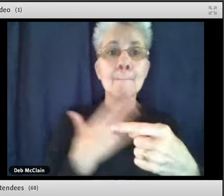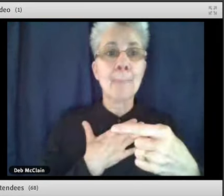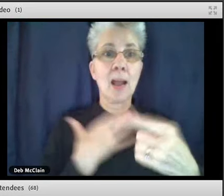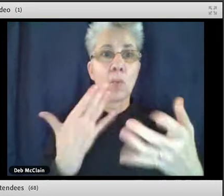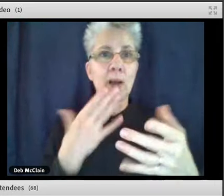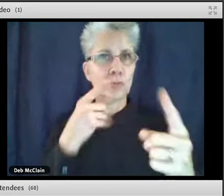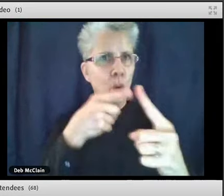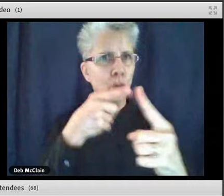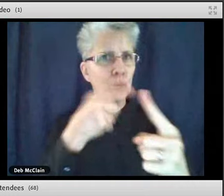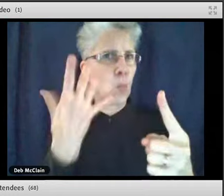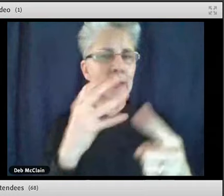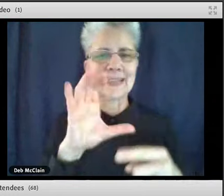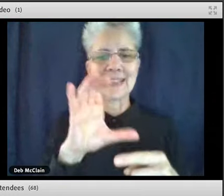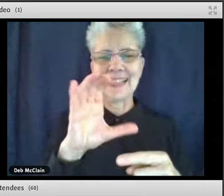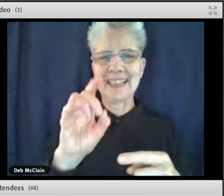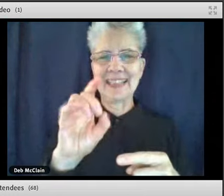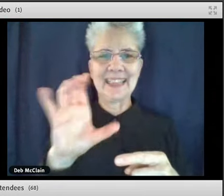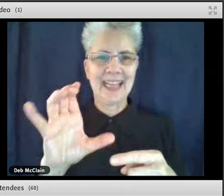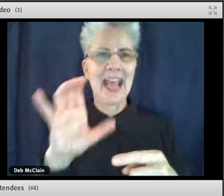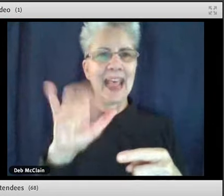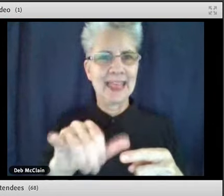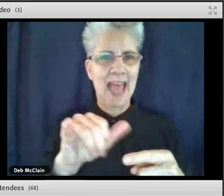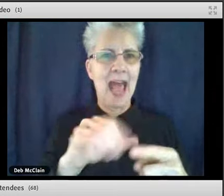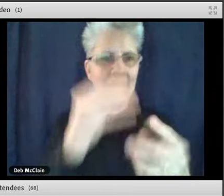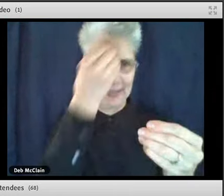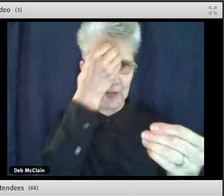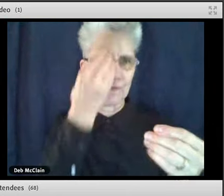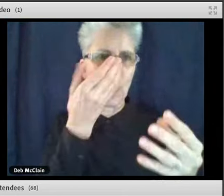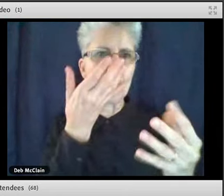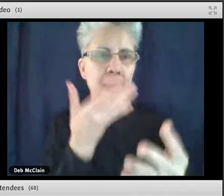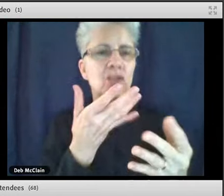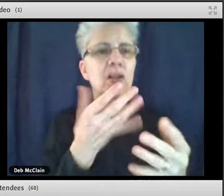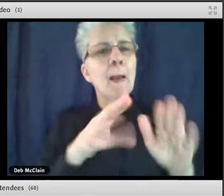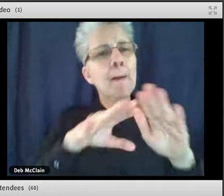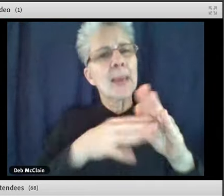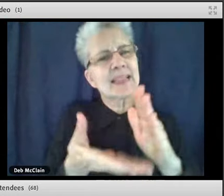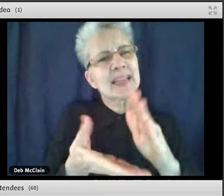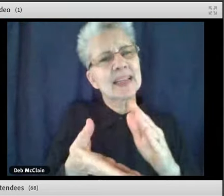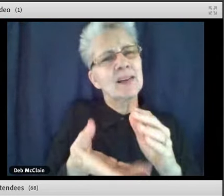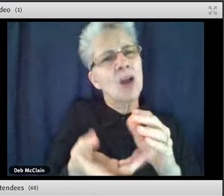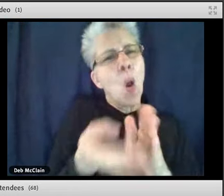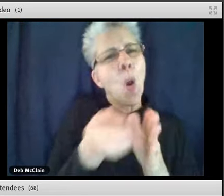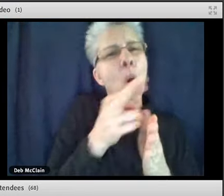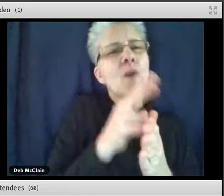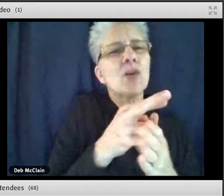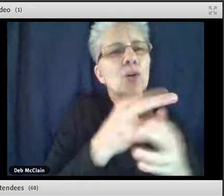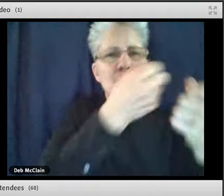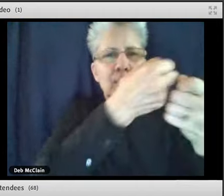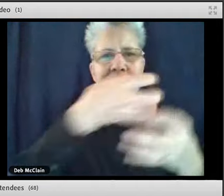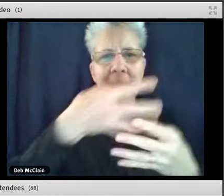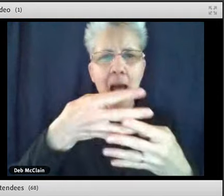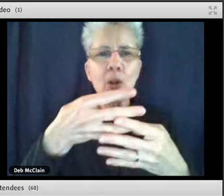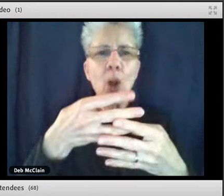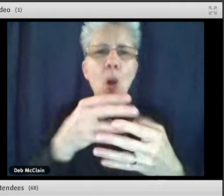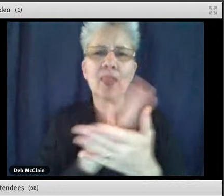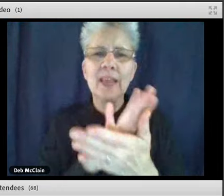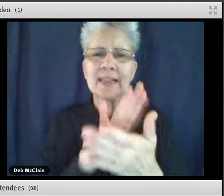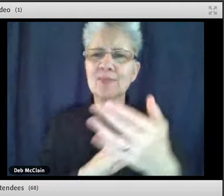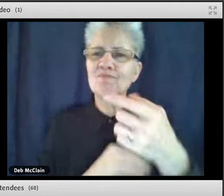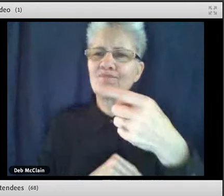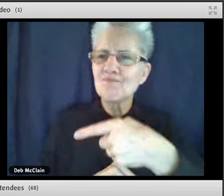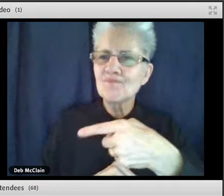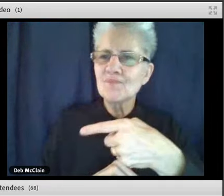information. And this just talks about a basic overview. This handout you can download, you can post it on your Facebook for your library, you